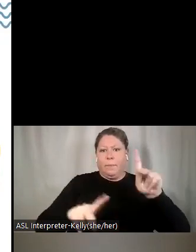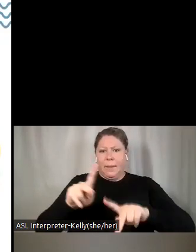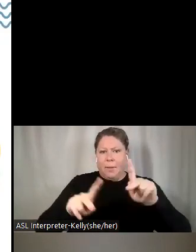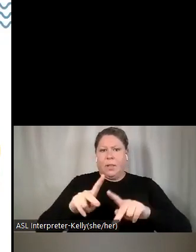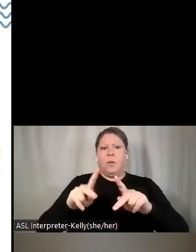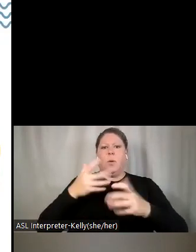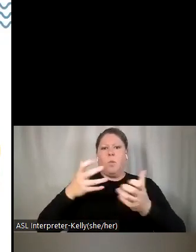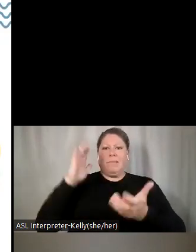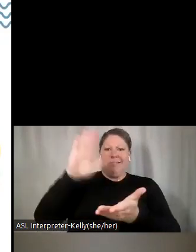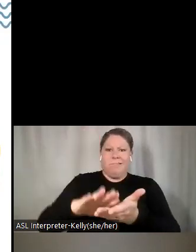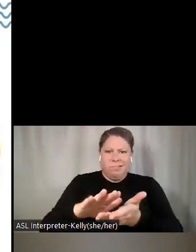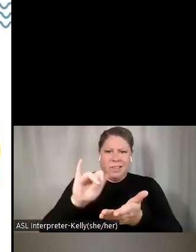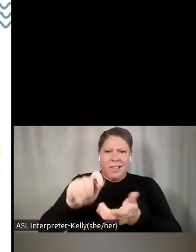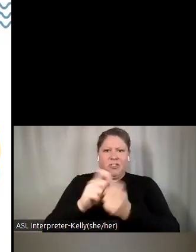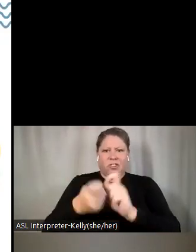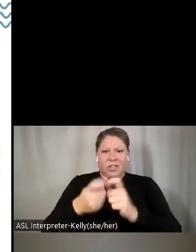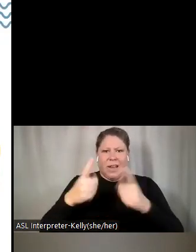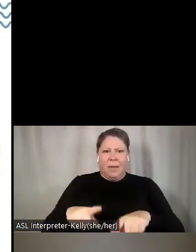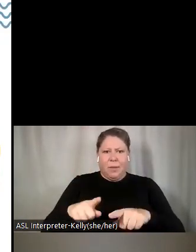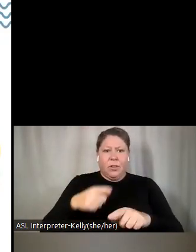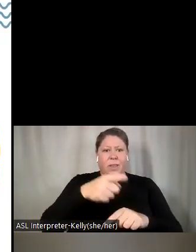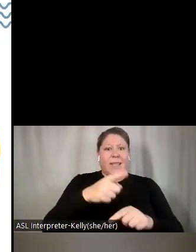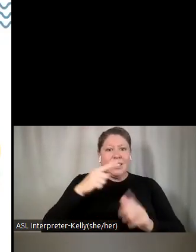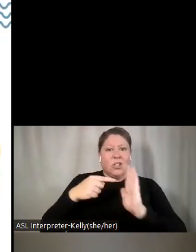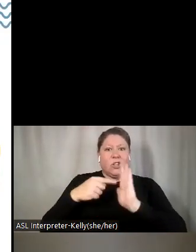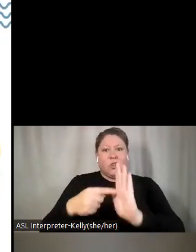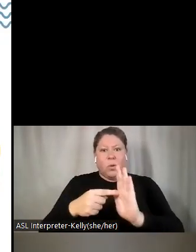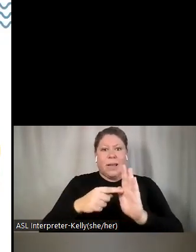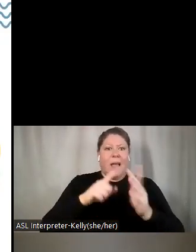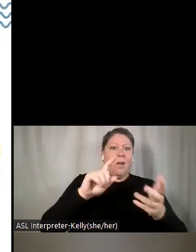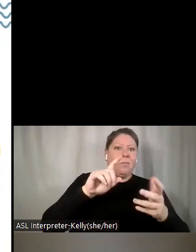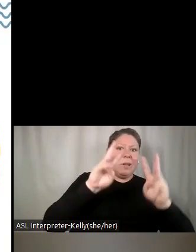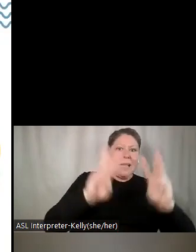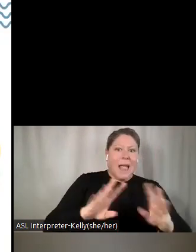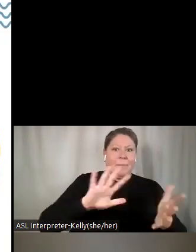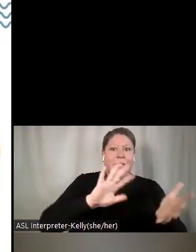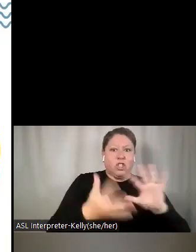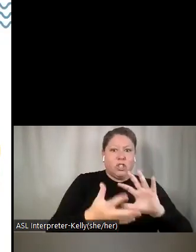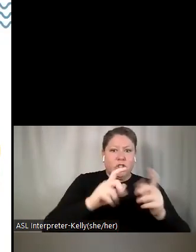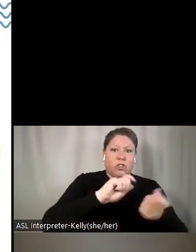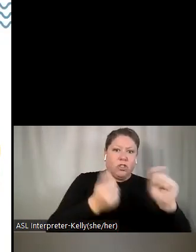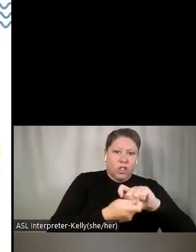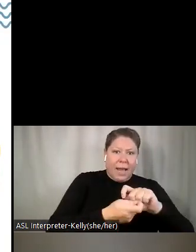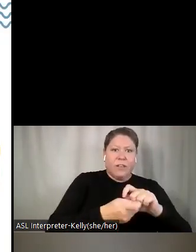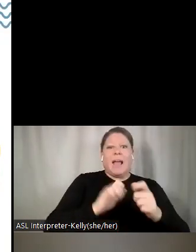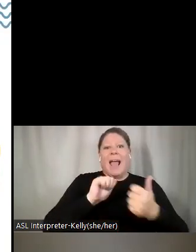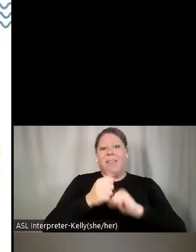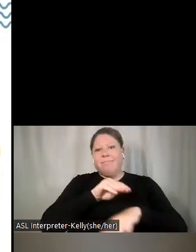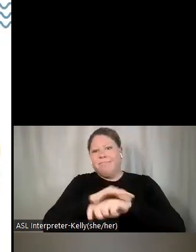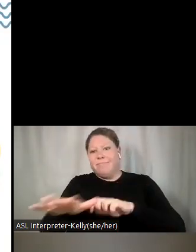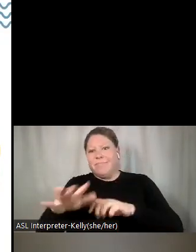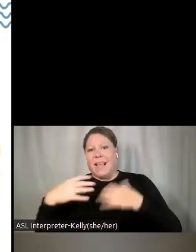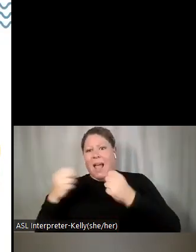shows the relationship between climate change and the effects it has on health risk for folks. So as we know, and